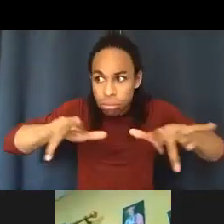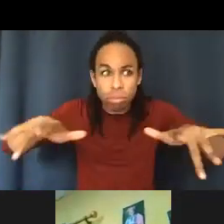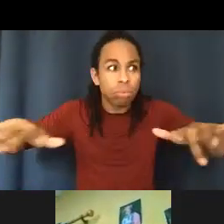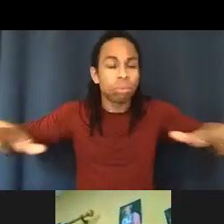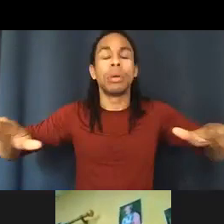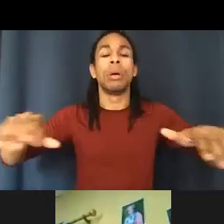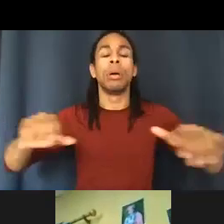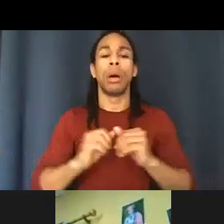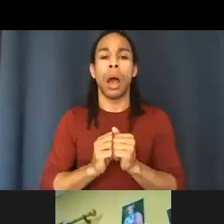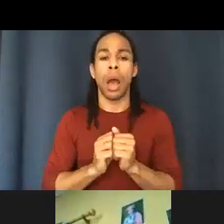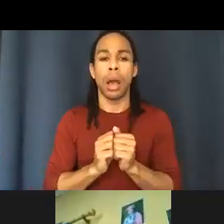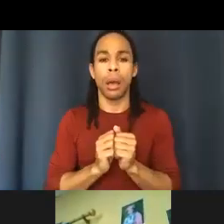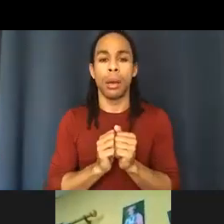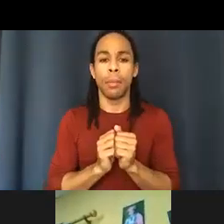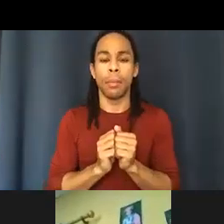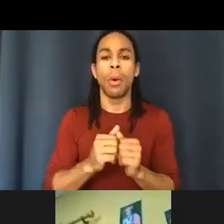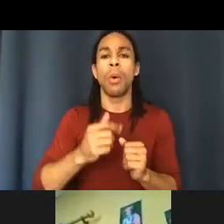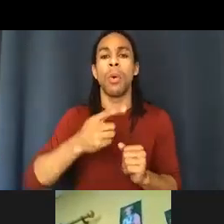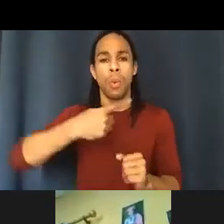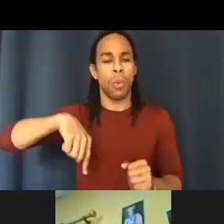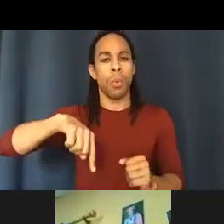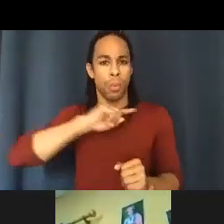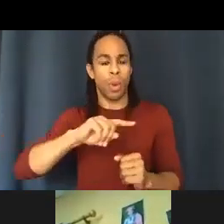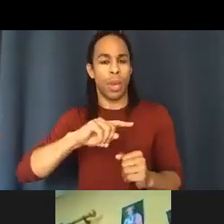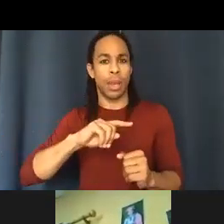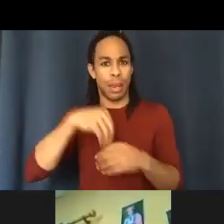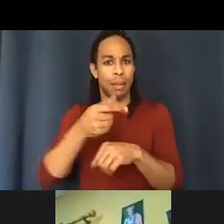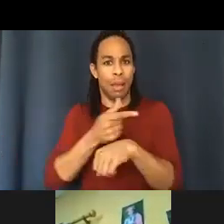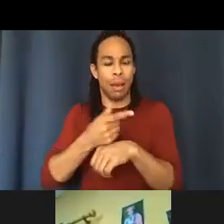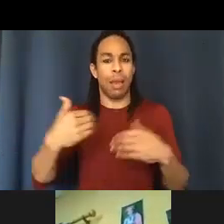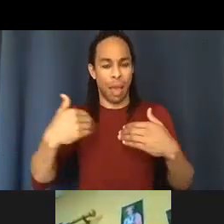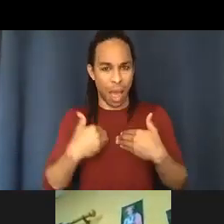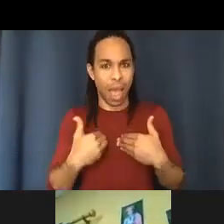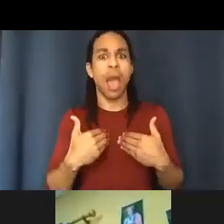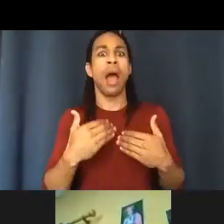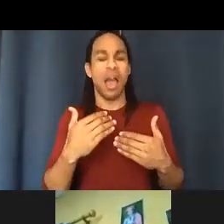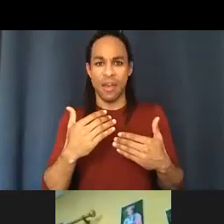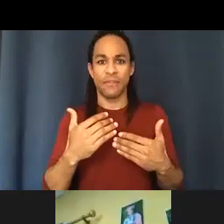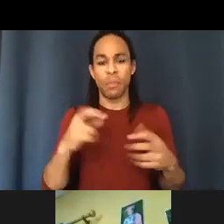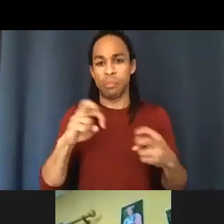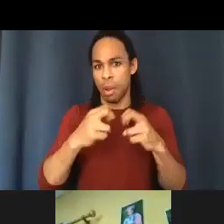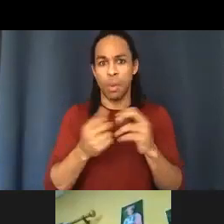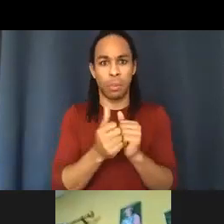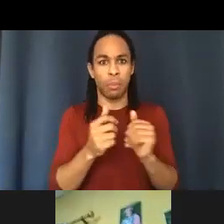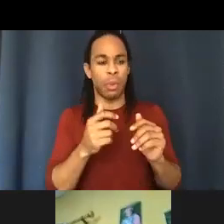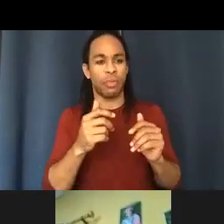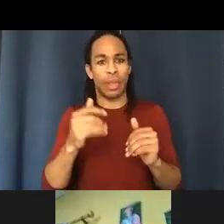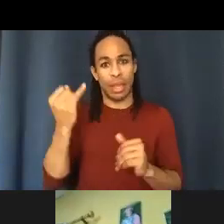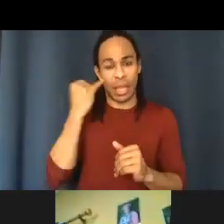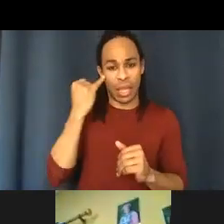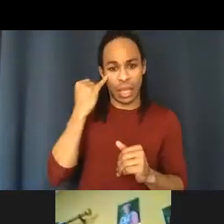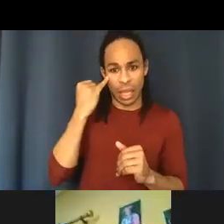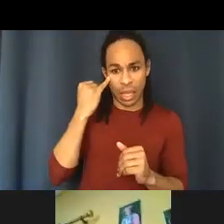raging. And these are issues of stigma and abuse of persons with virus. It has become of